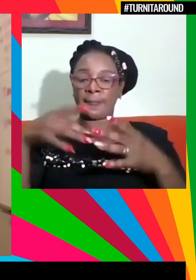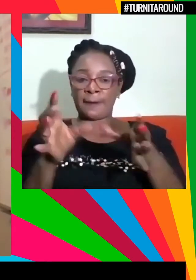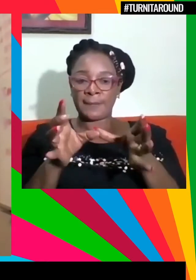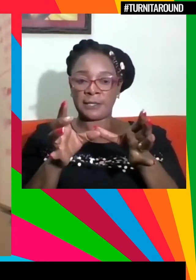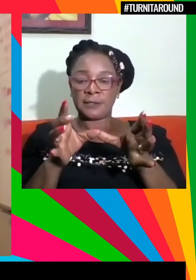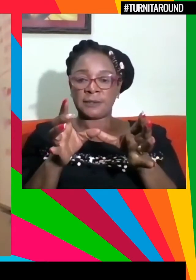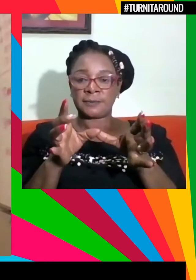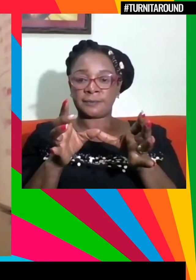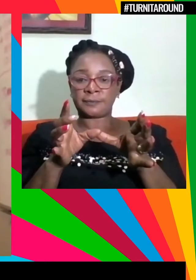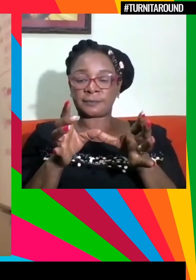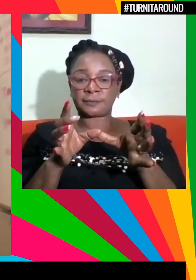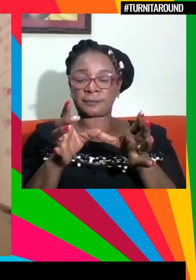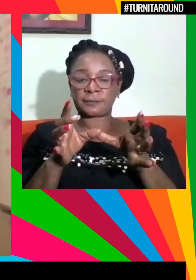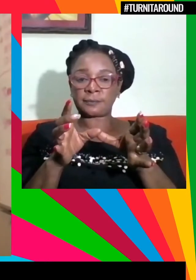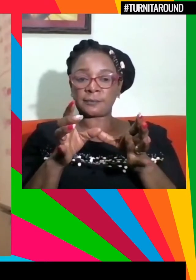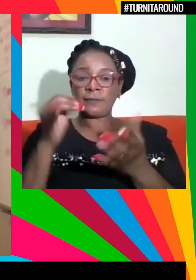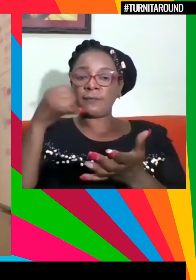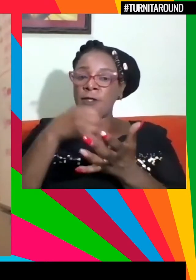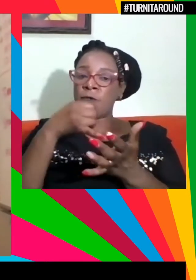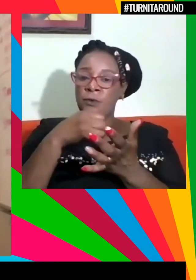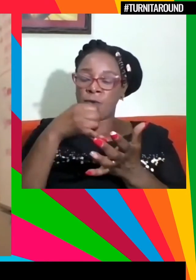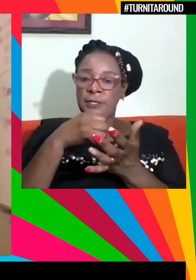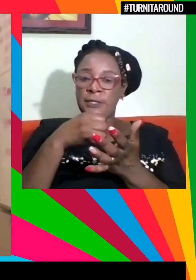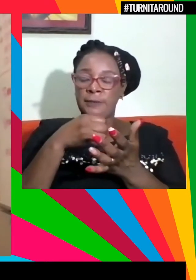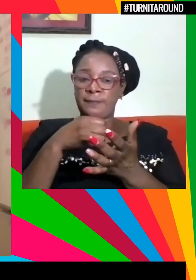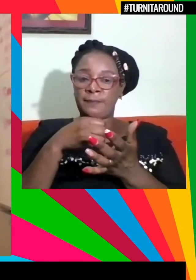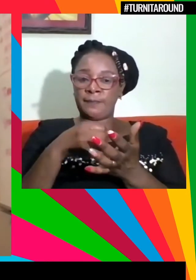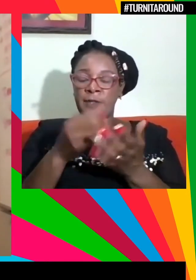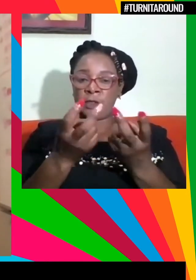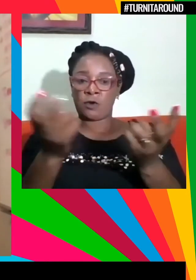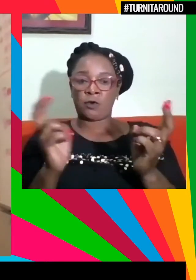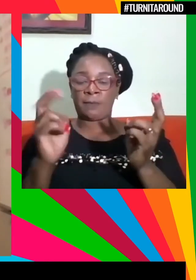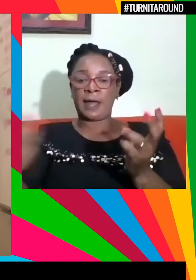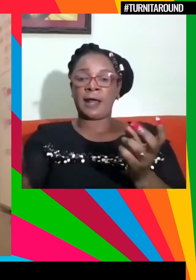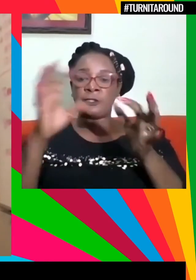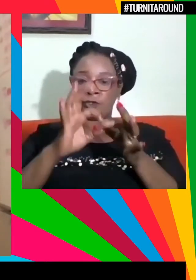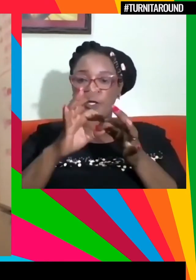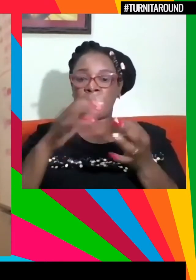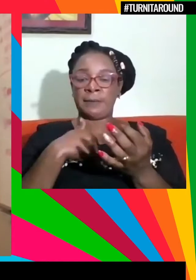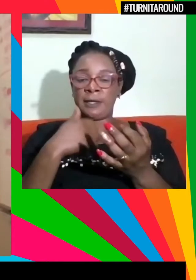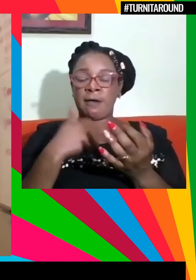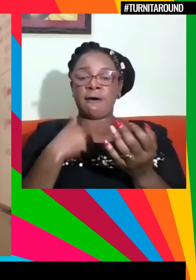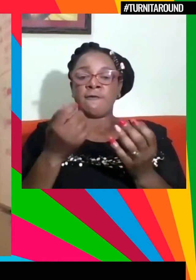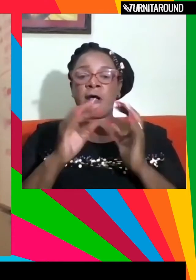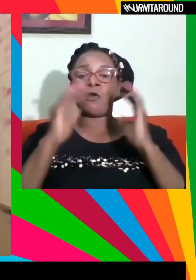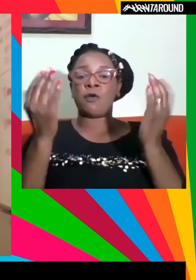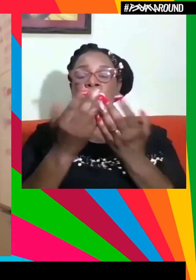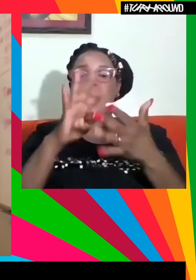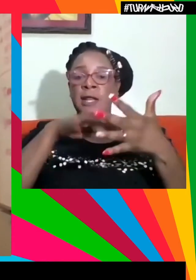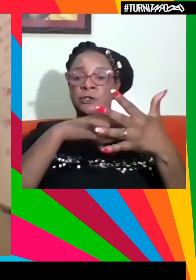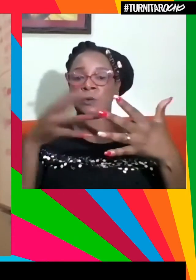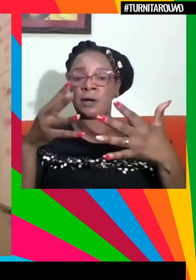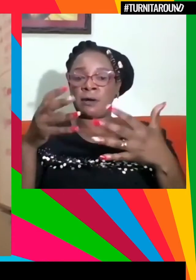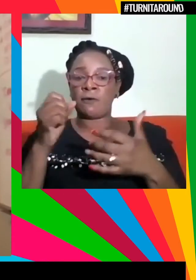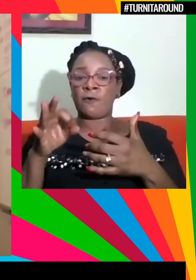are, including the three that are joining me here today, are developing a global network of ocean-bound